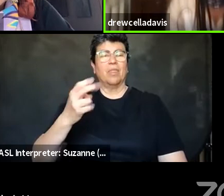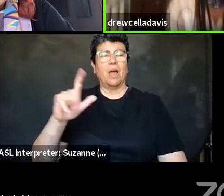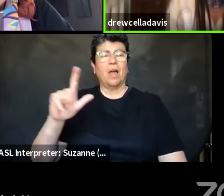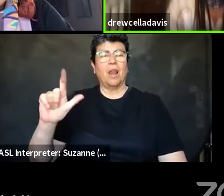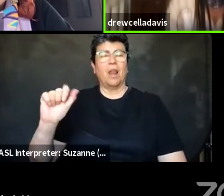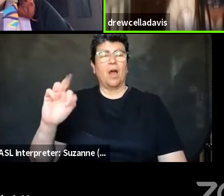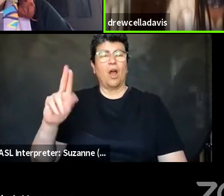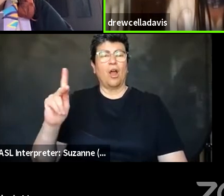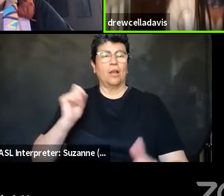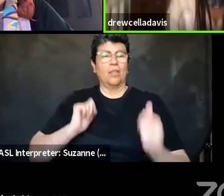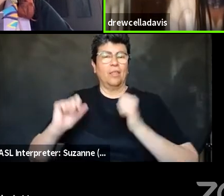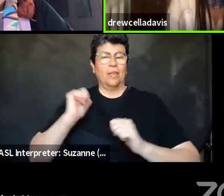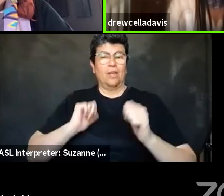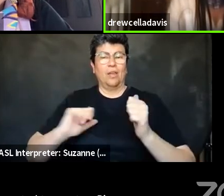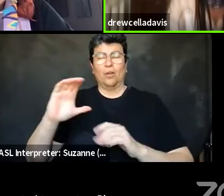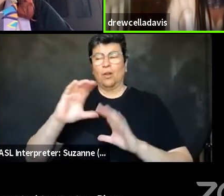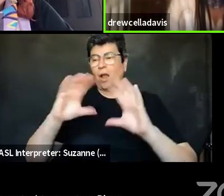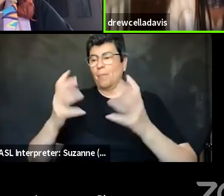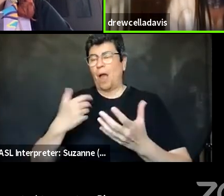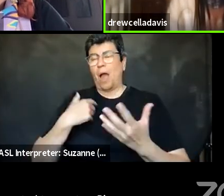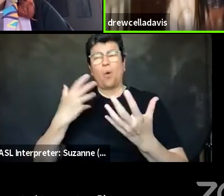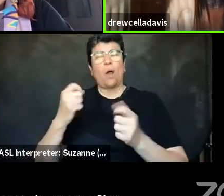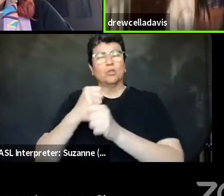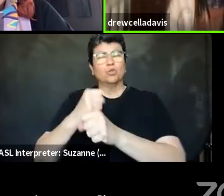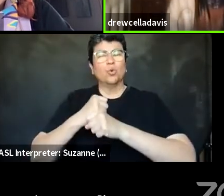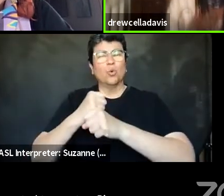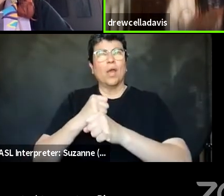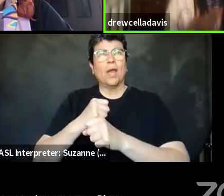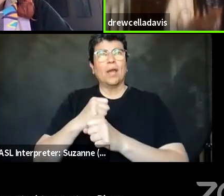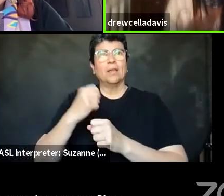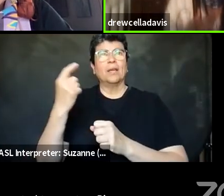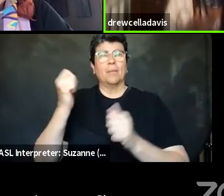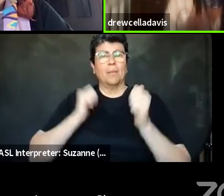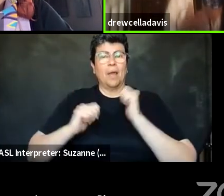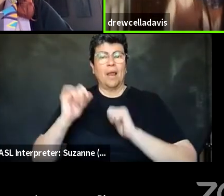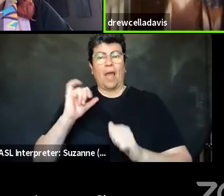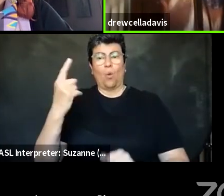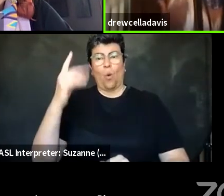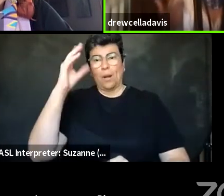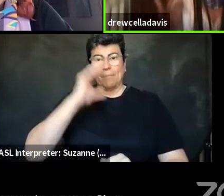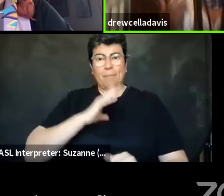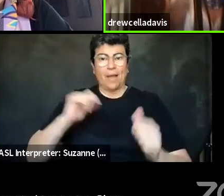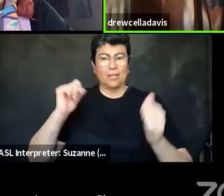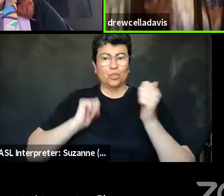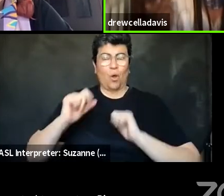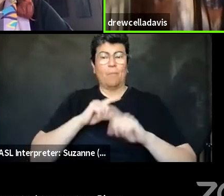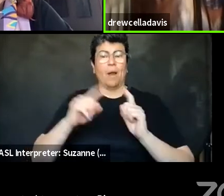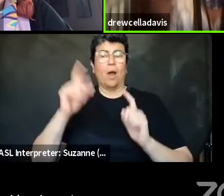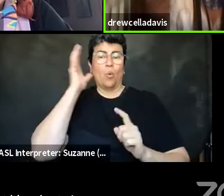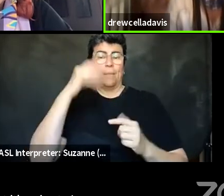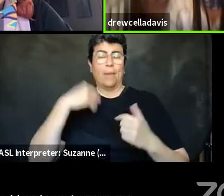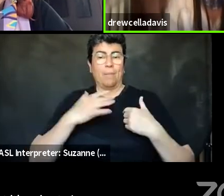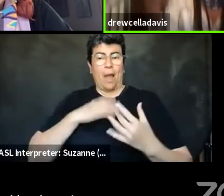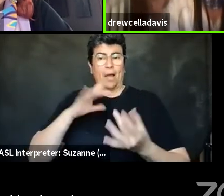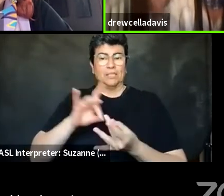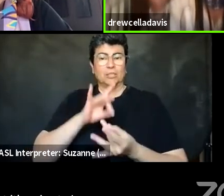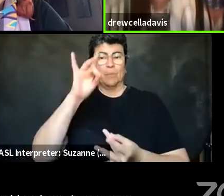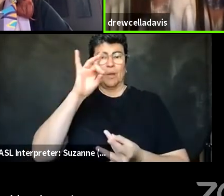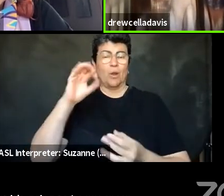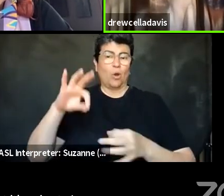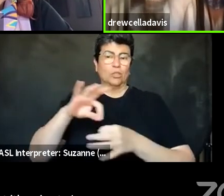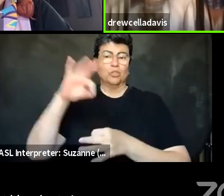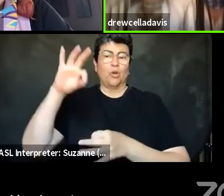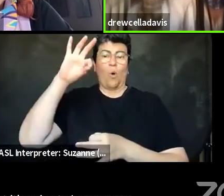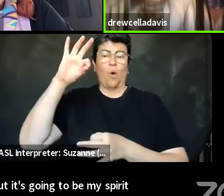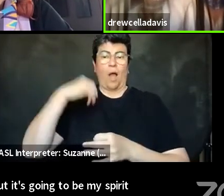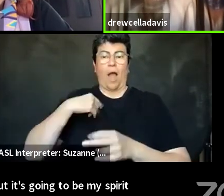wanted to create a piece that is like a one-man show, but it's going to be my spirit or soul.